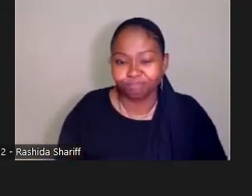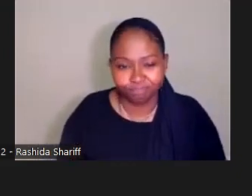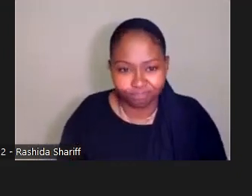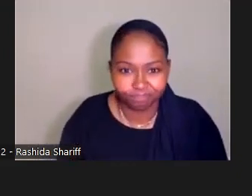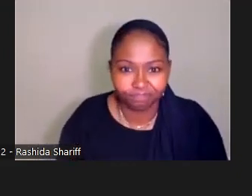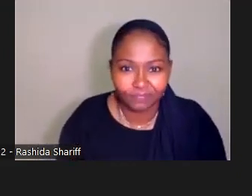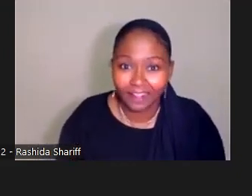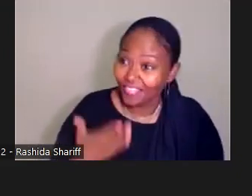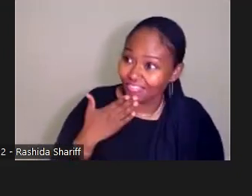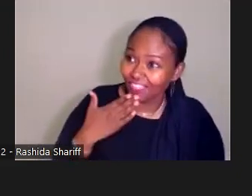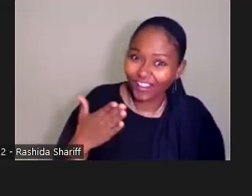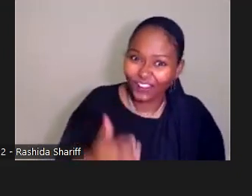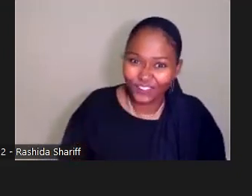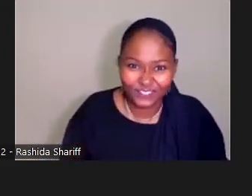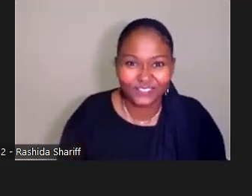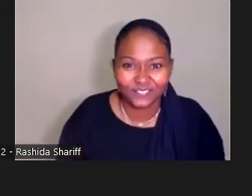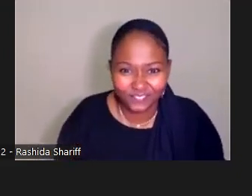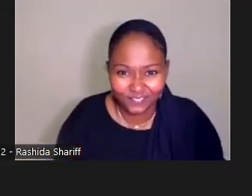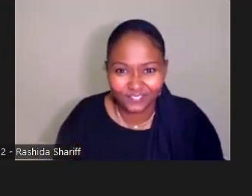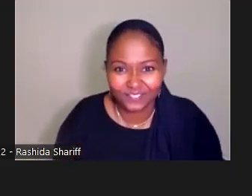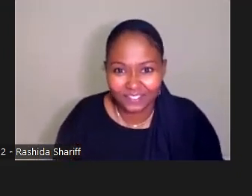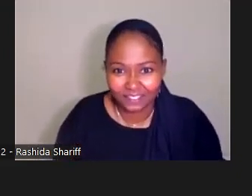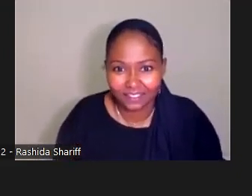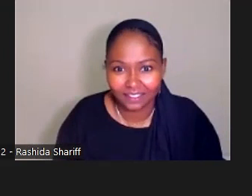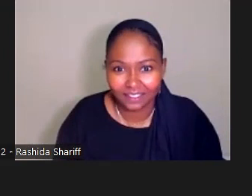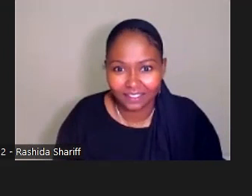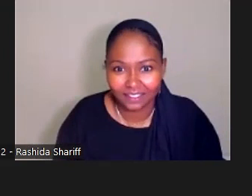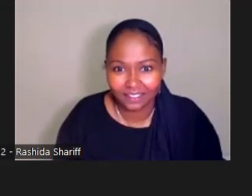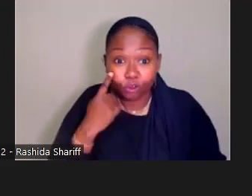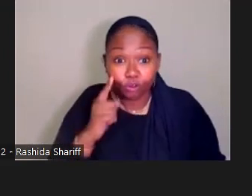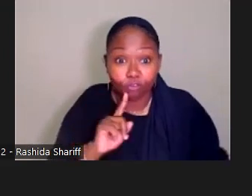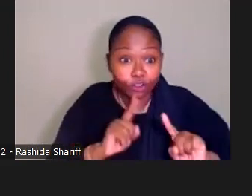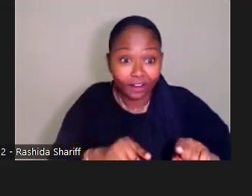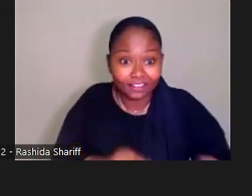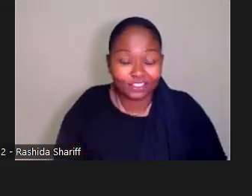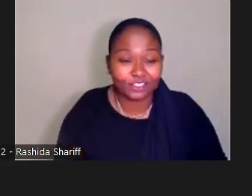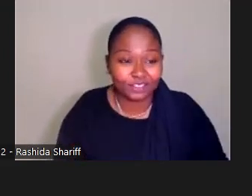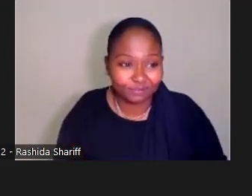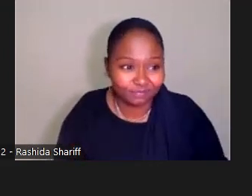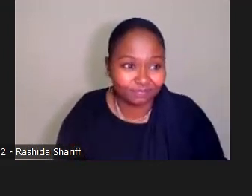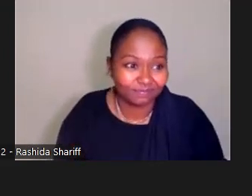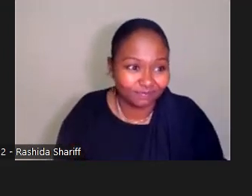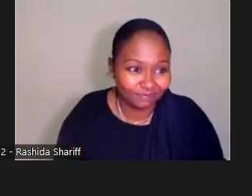Thank you very much. Thank you for your answer, and